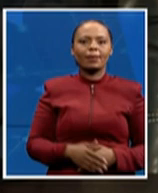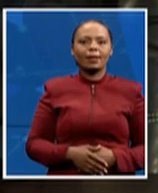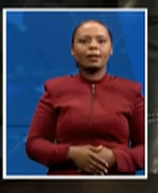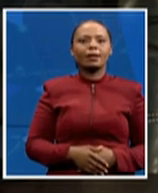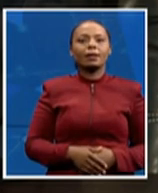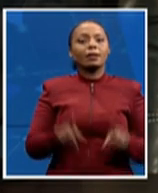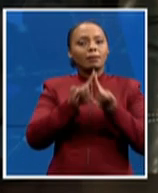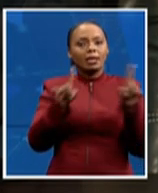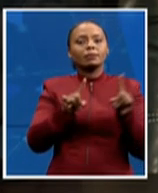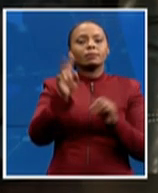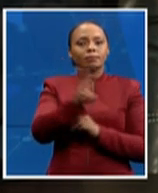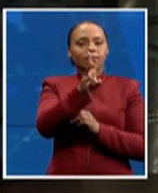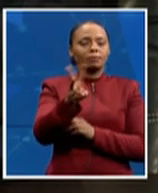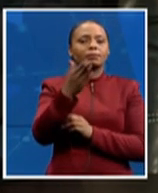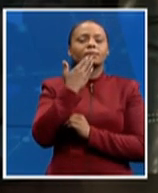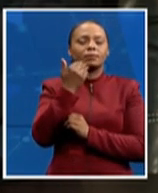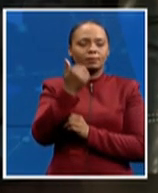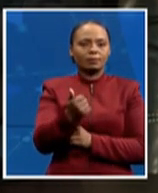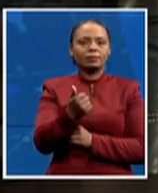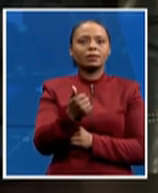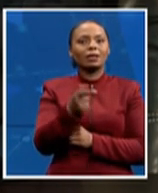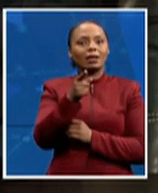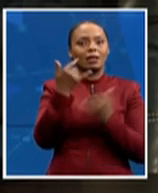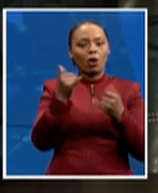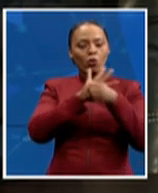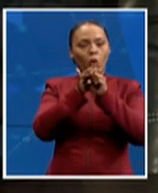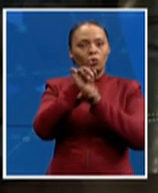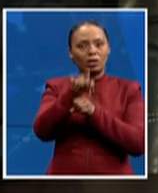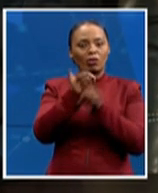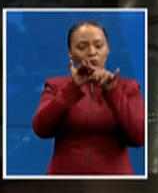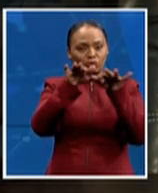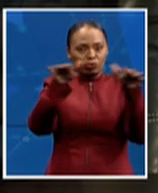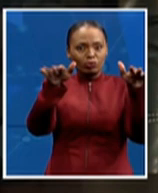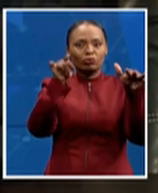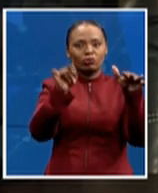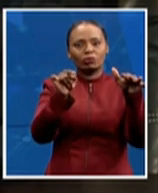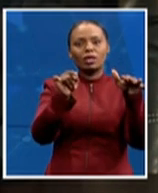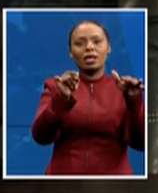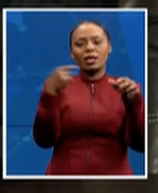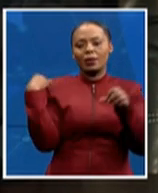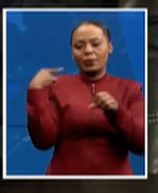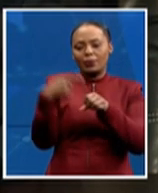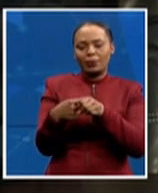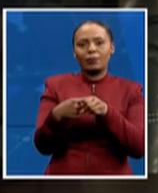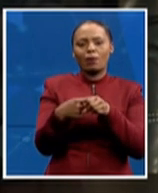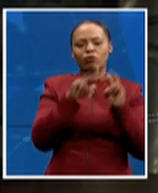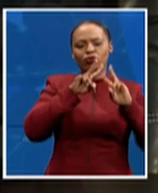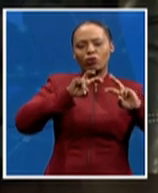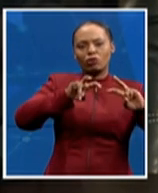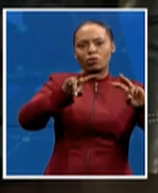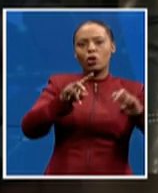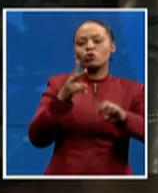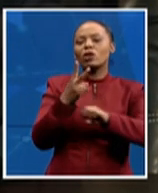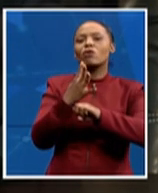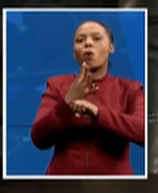the latest information we've gathered over the past 24 hours is that KwaZulu-Natal